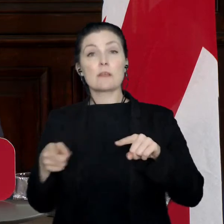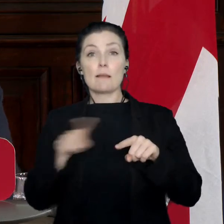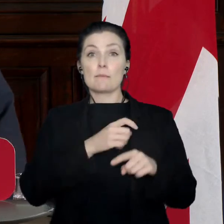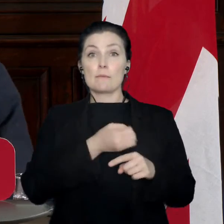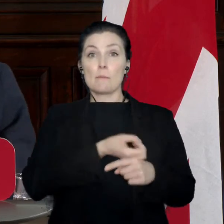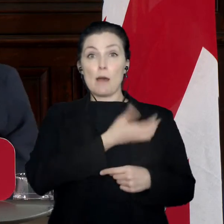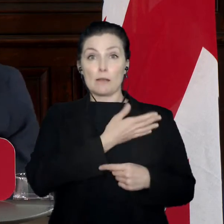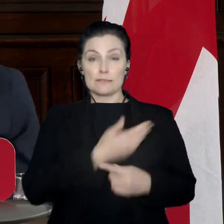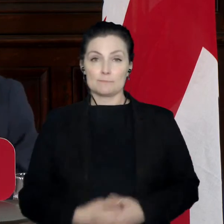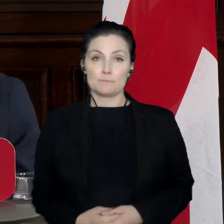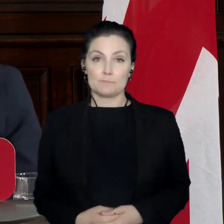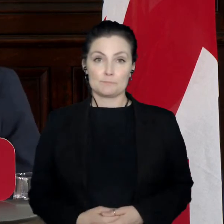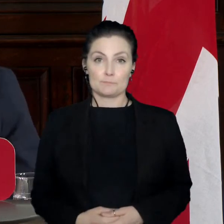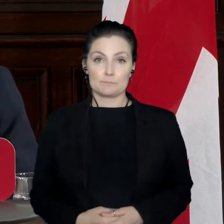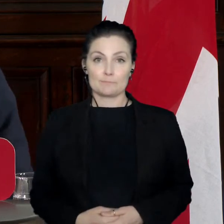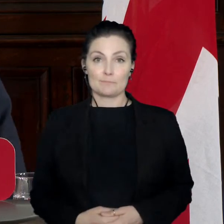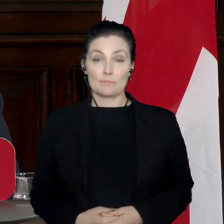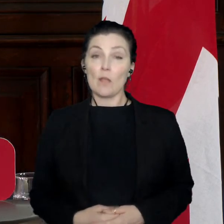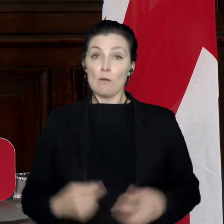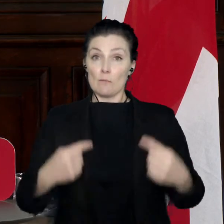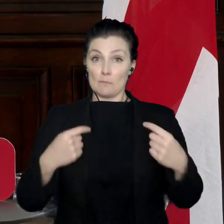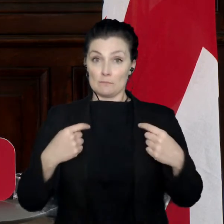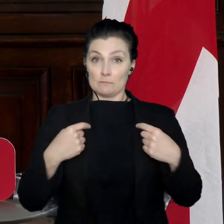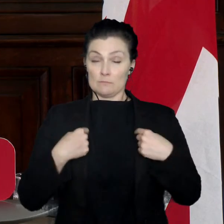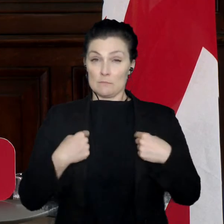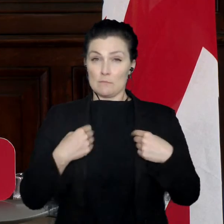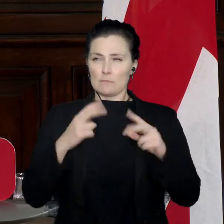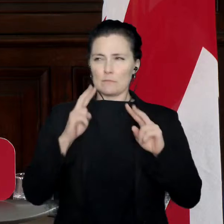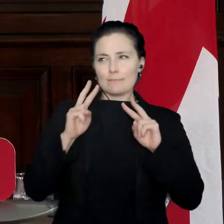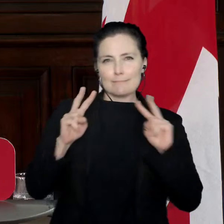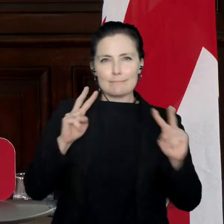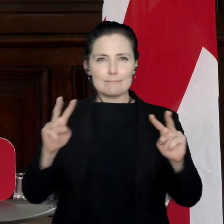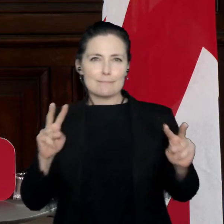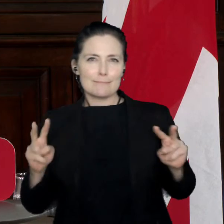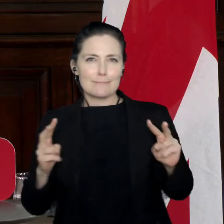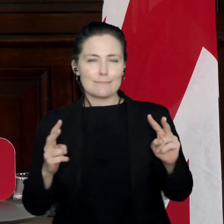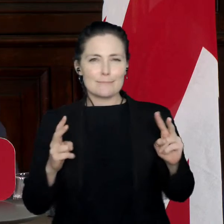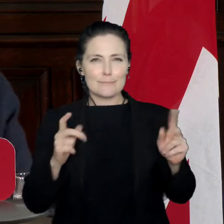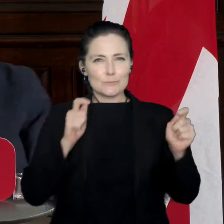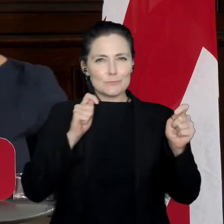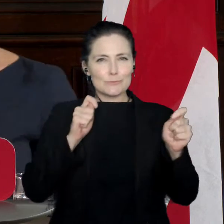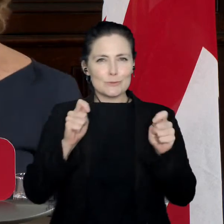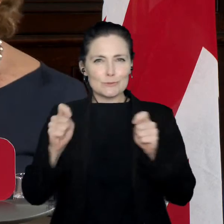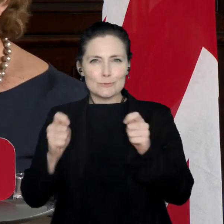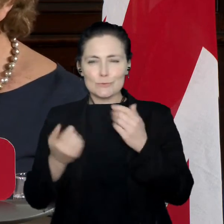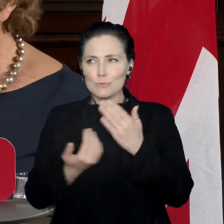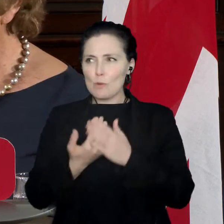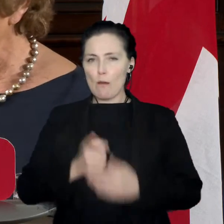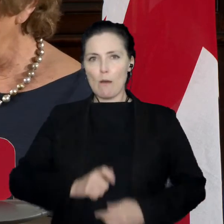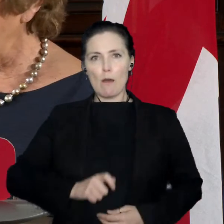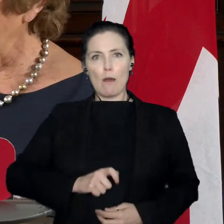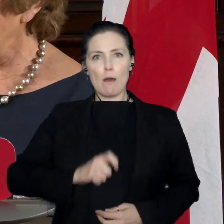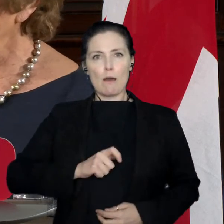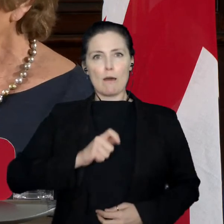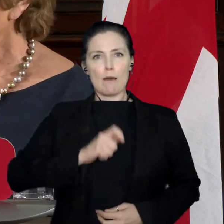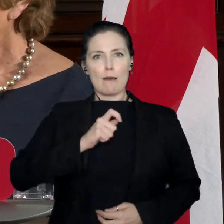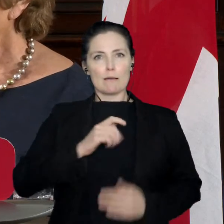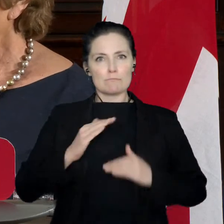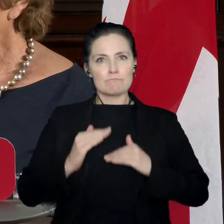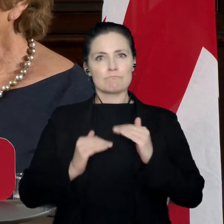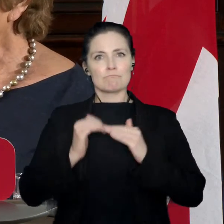thing I feel is that I'm beginning to see the green shoots coming through of confidence and trust being rebuilt in the Labour